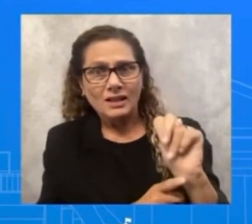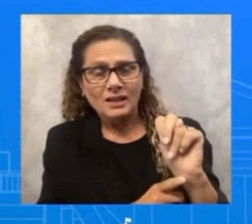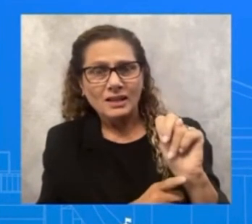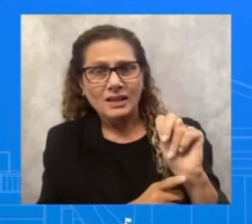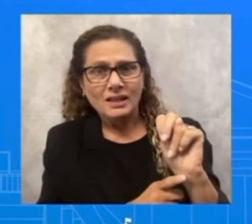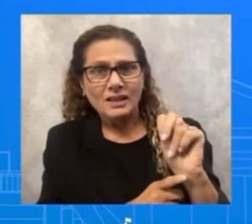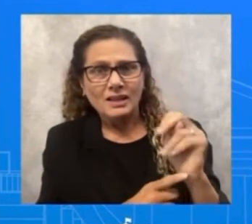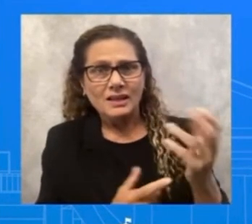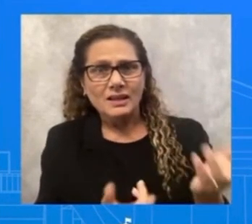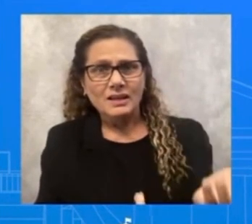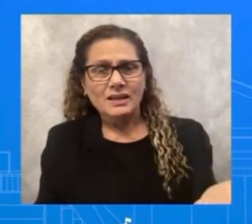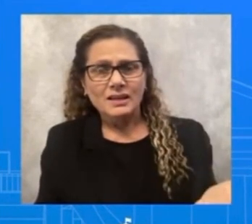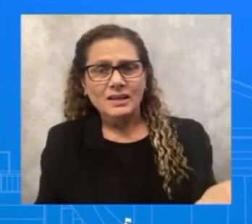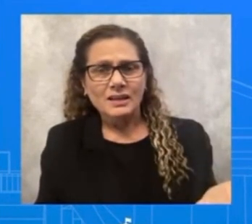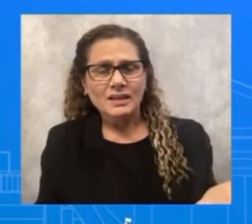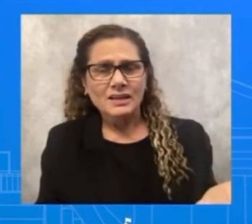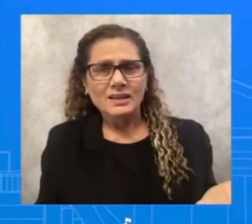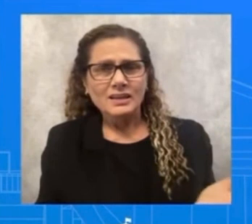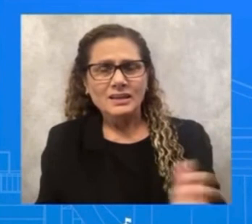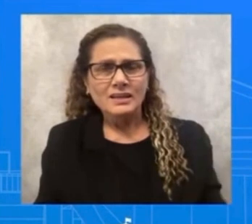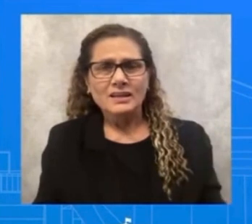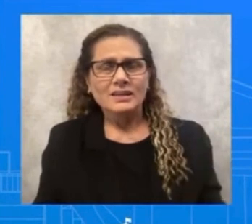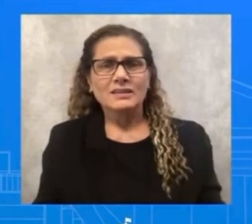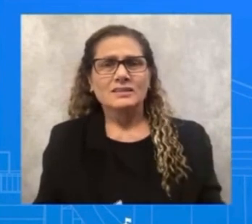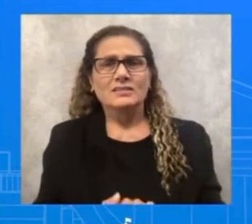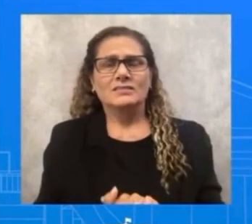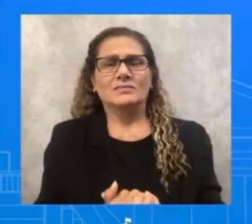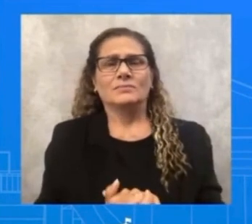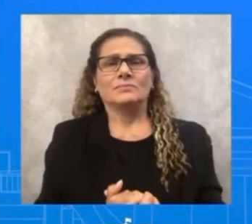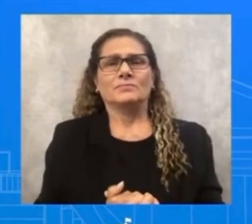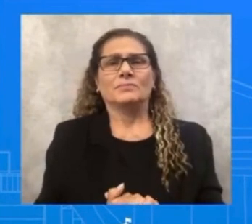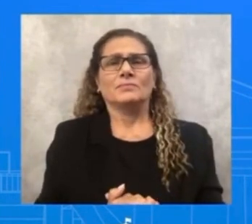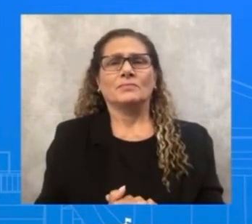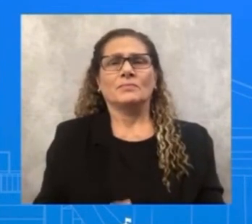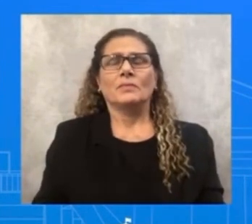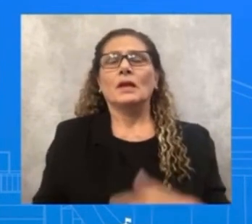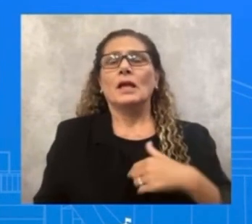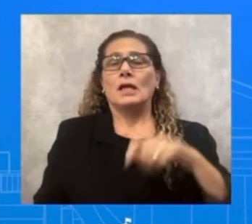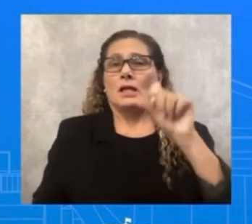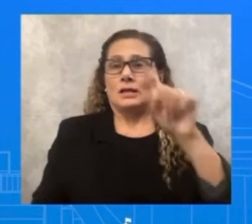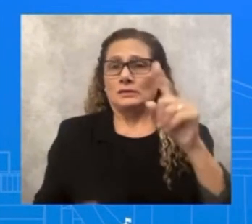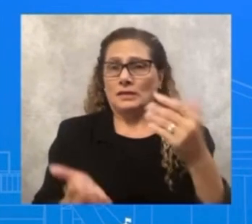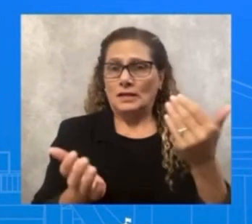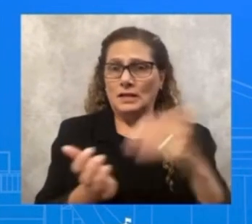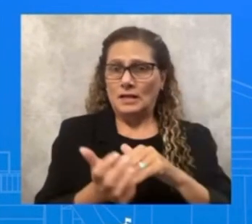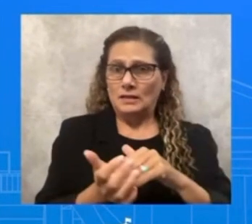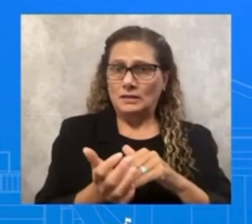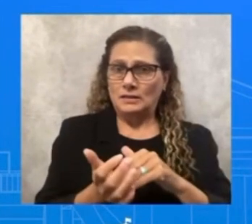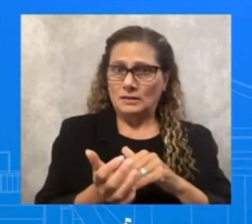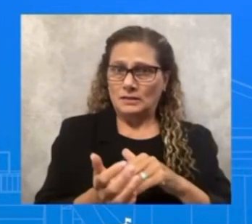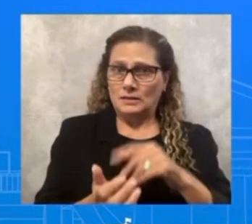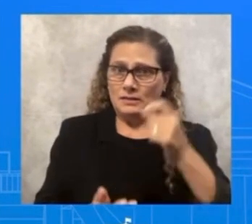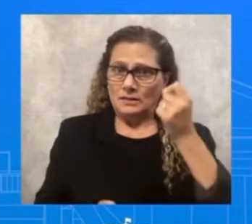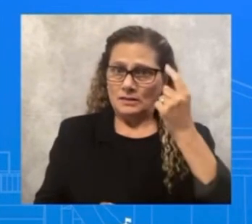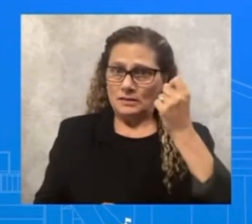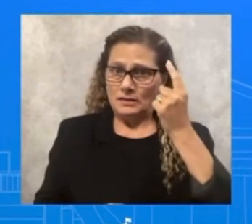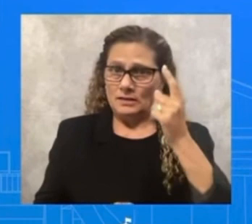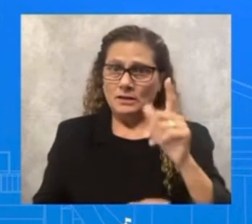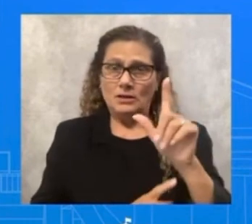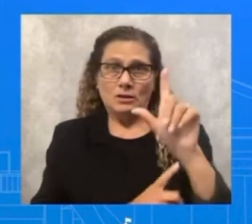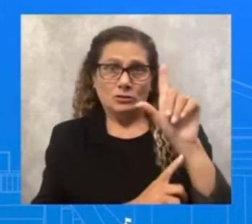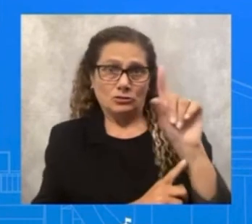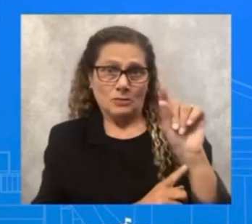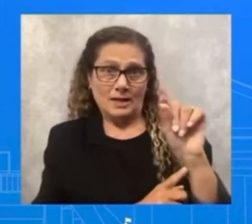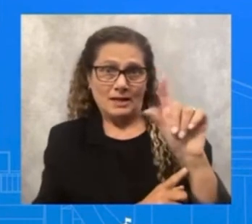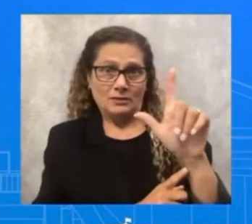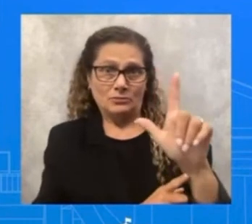portions. You know, I want to take another stab at Asma's question because I think it's important going into 2024, where you've said yourselves that voters